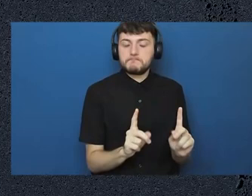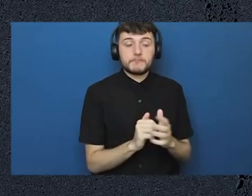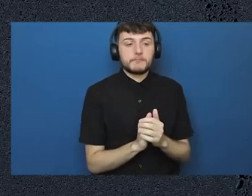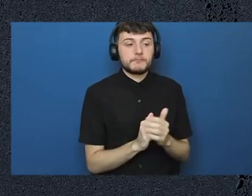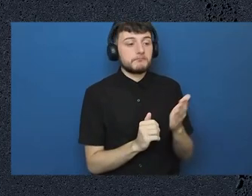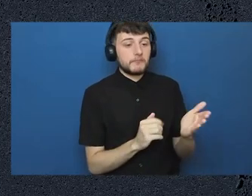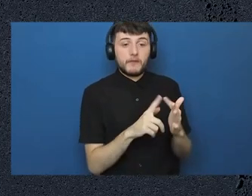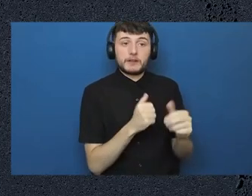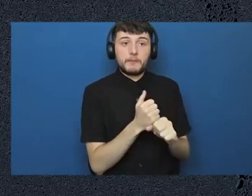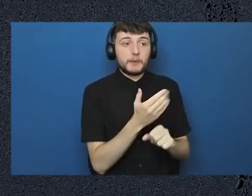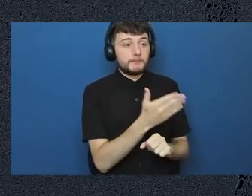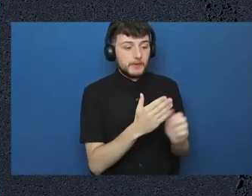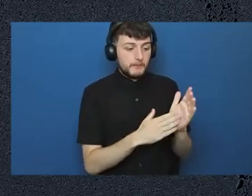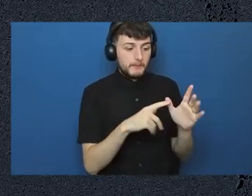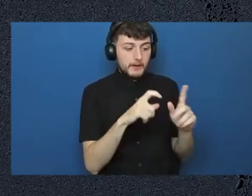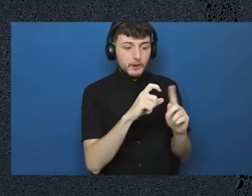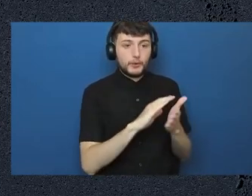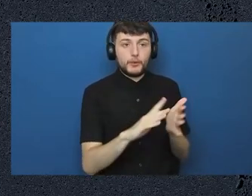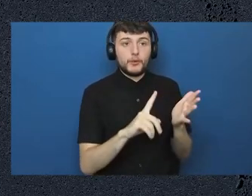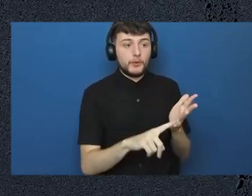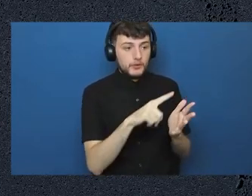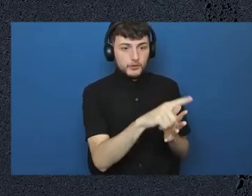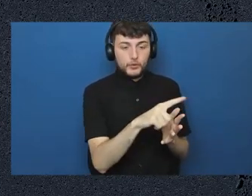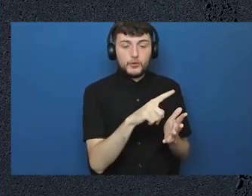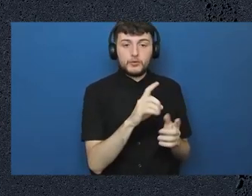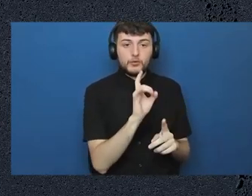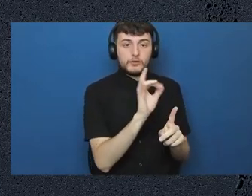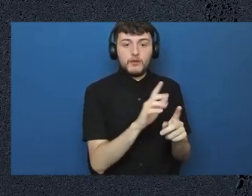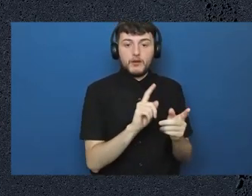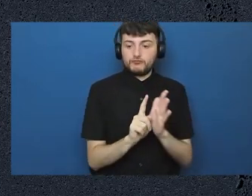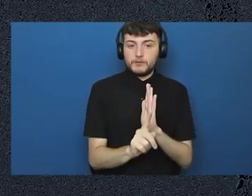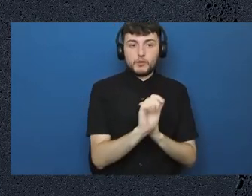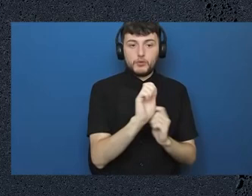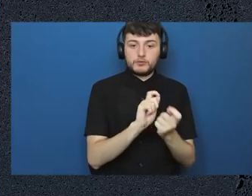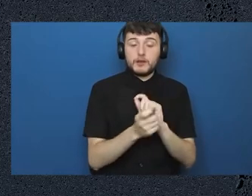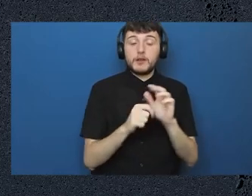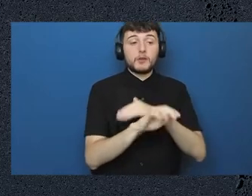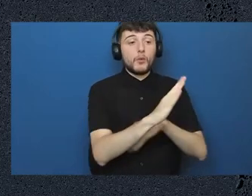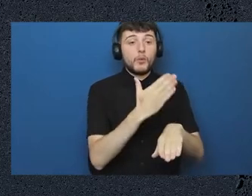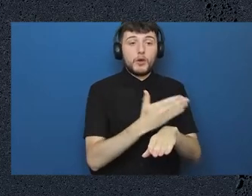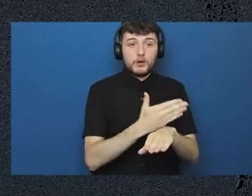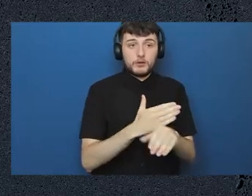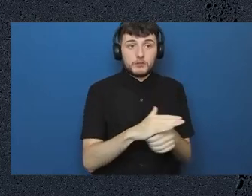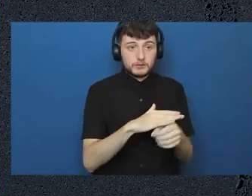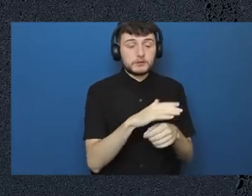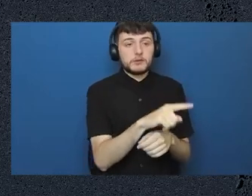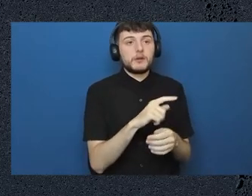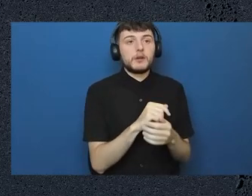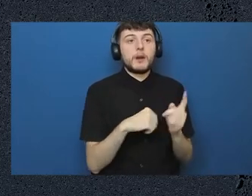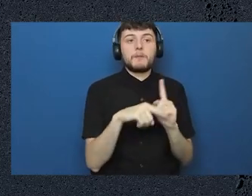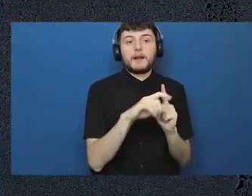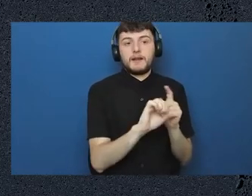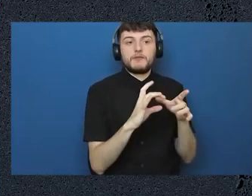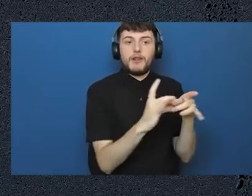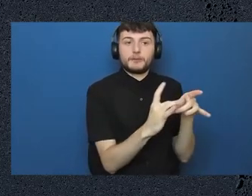you are actually being the change you want to see in your workplace and also in your relationship.